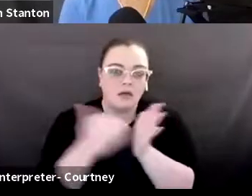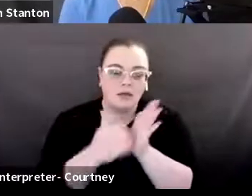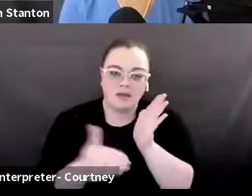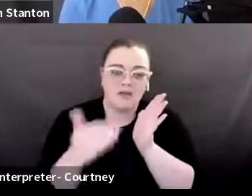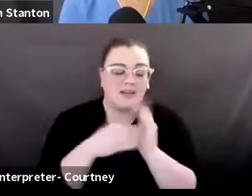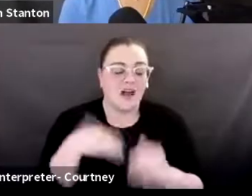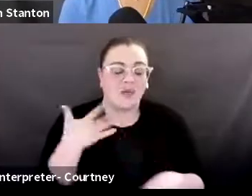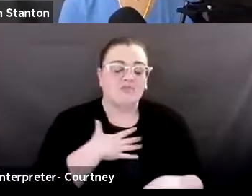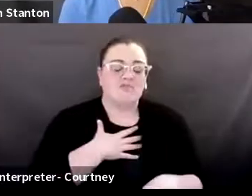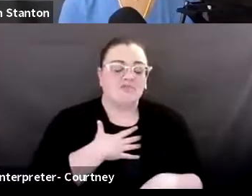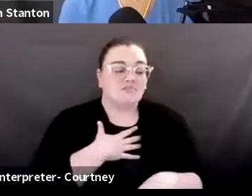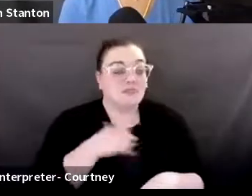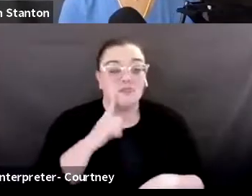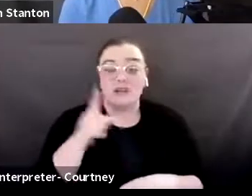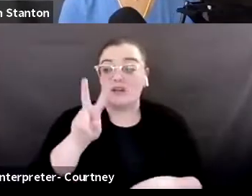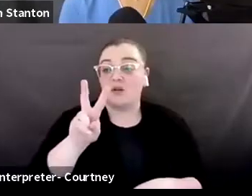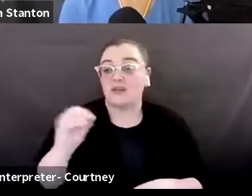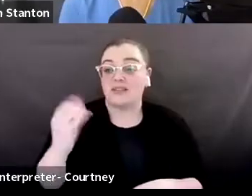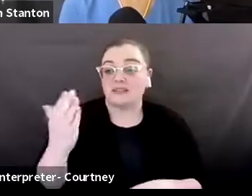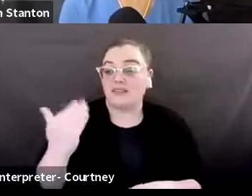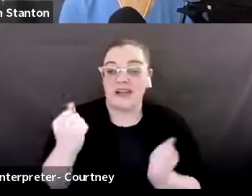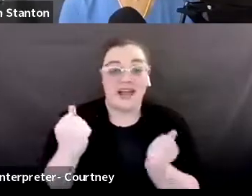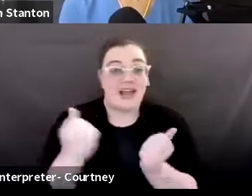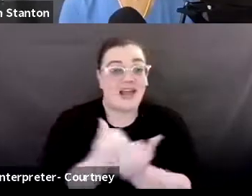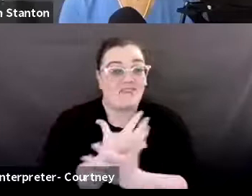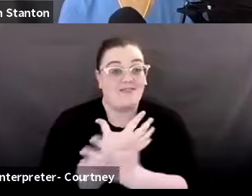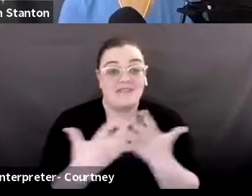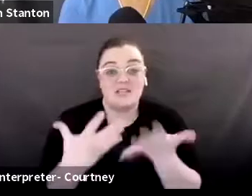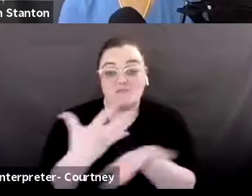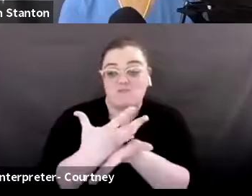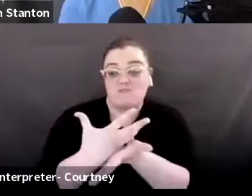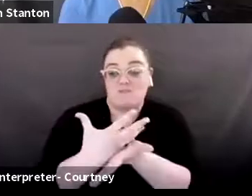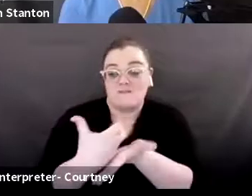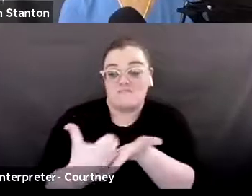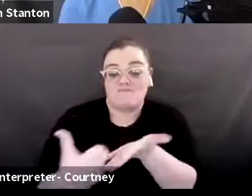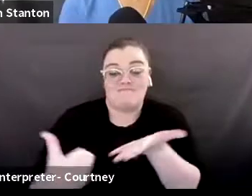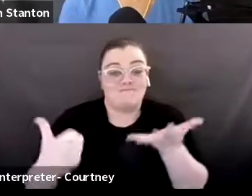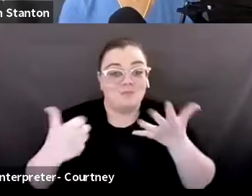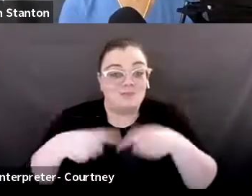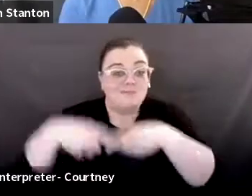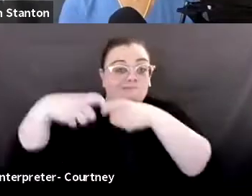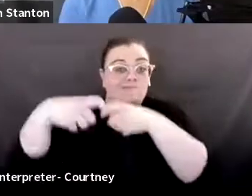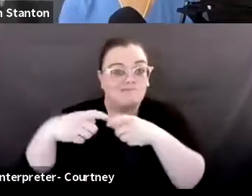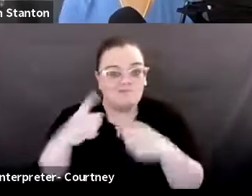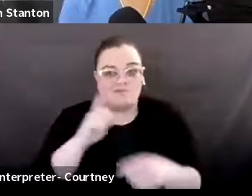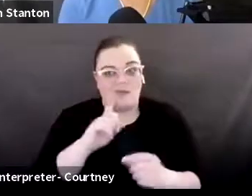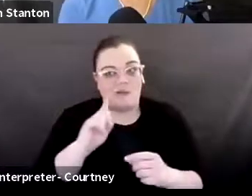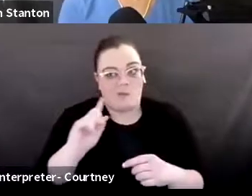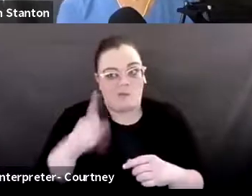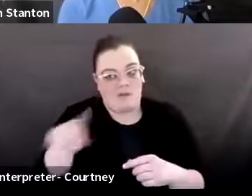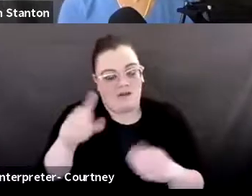in 2015, when everything dried up. Like the late aughts really all the aughts